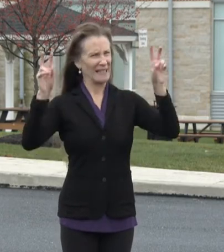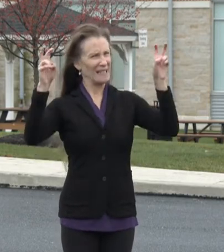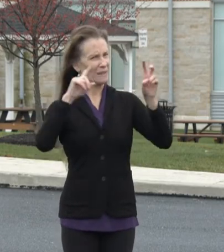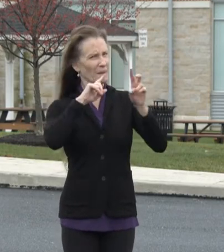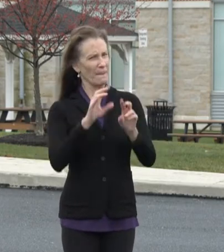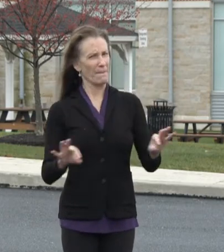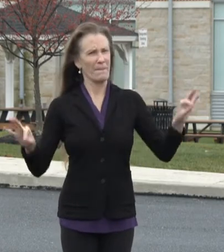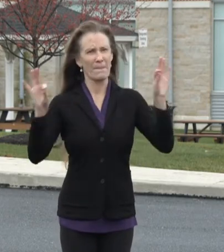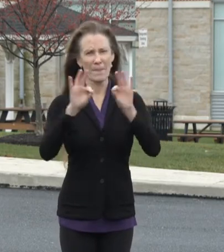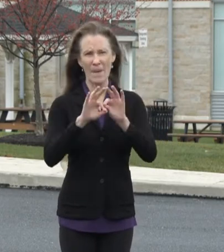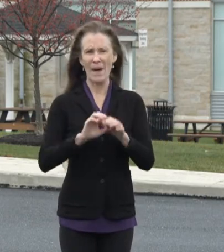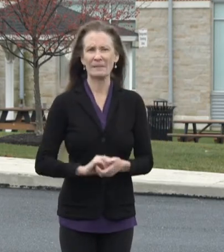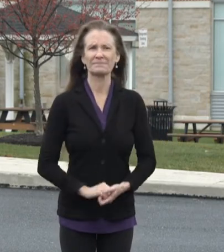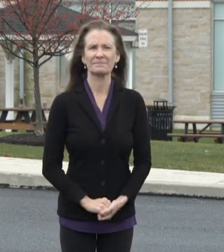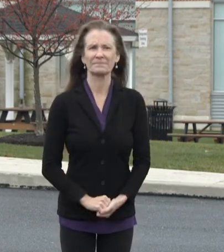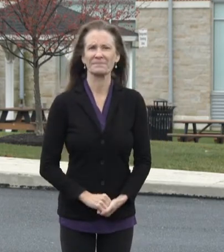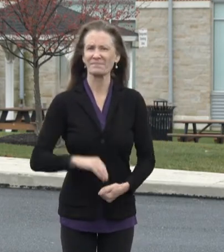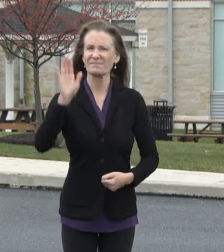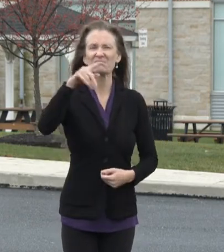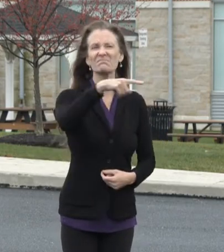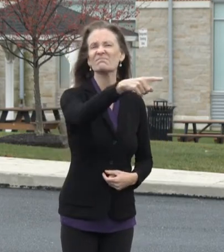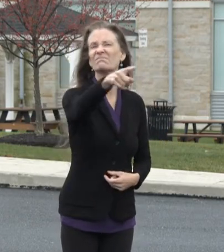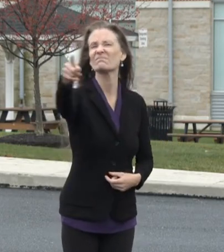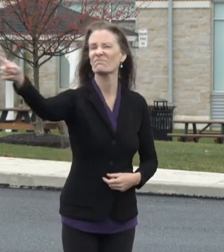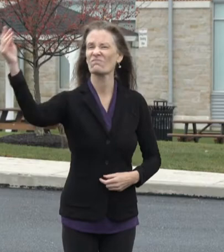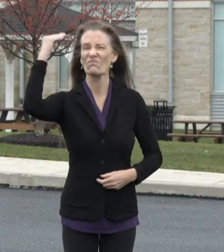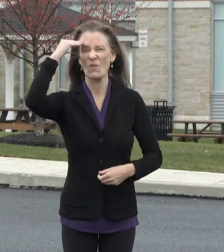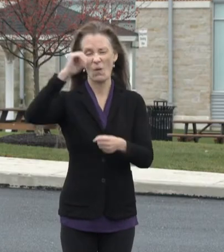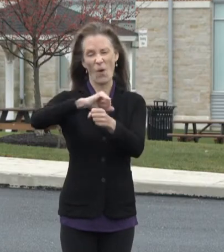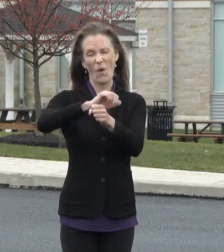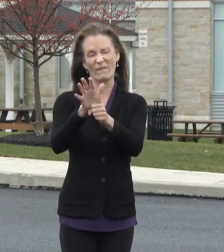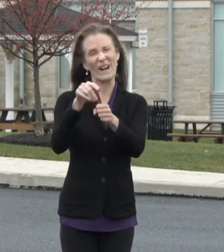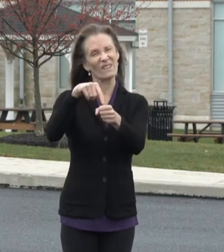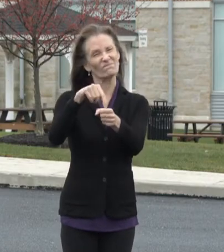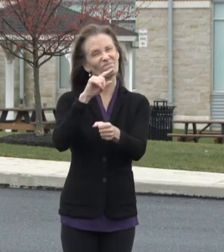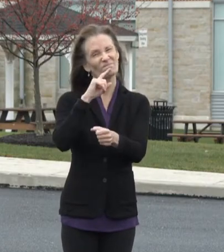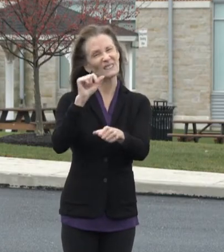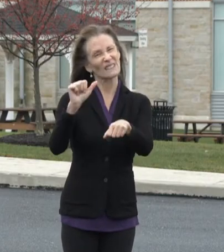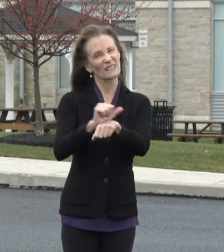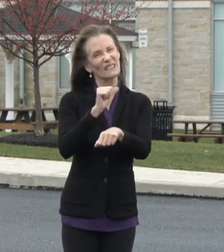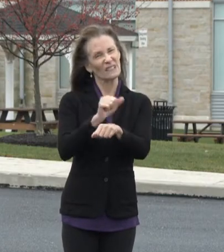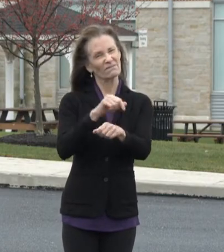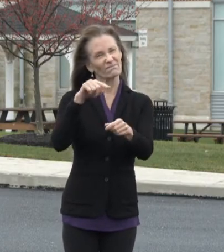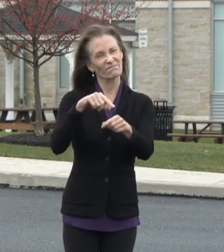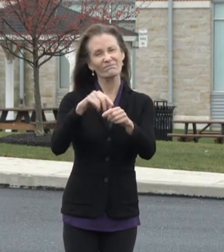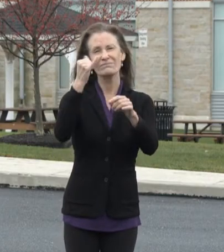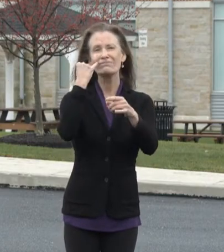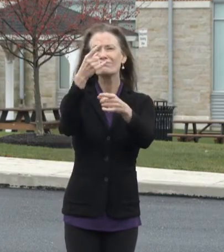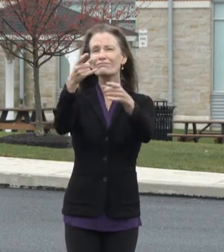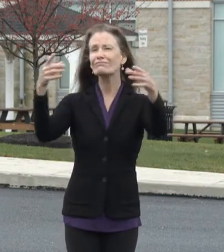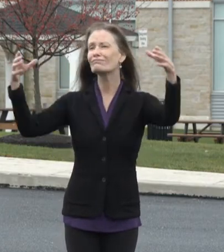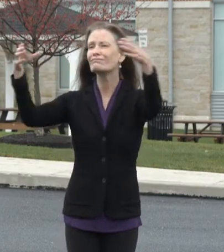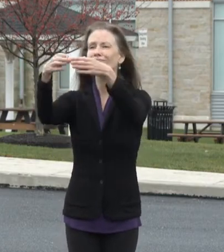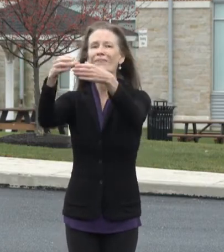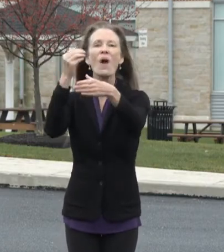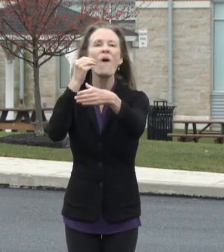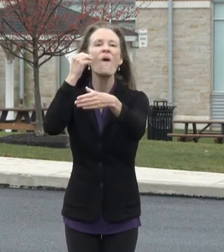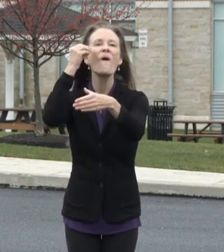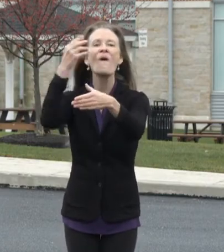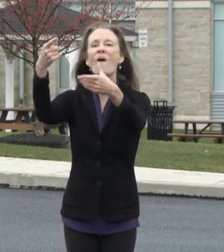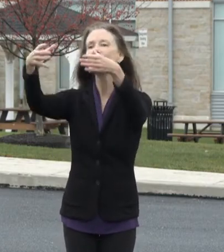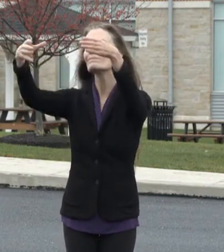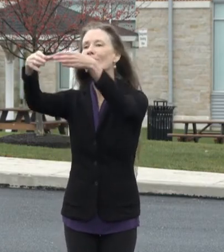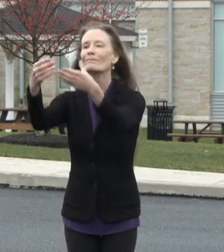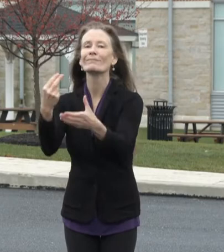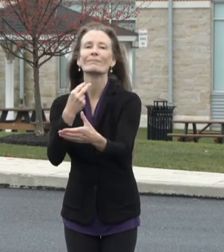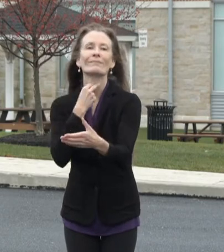everyone knows how dangerous COVID-19 can be in congregate care settings and residential care settings,